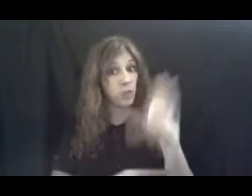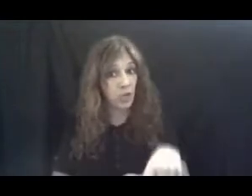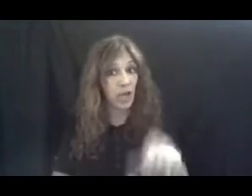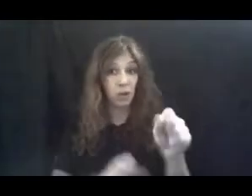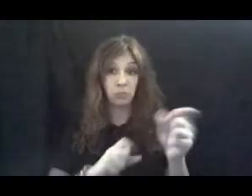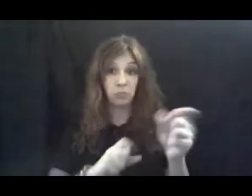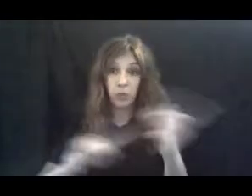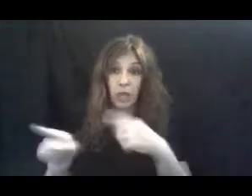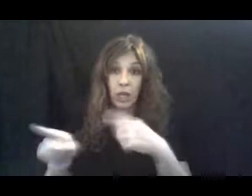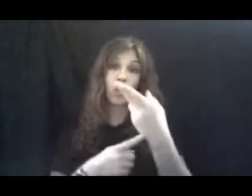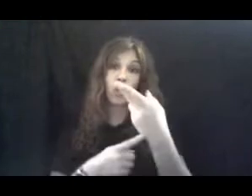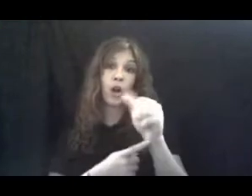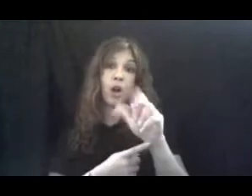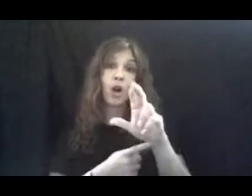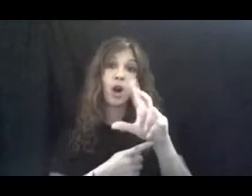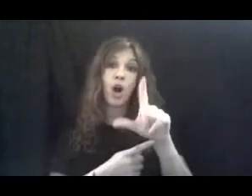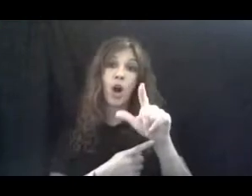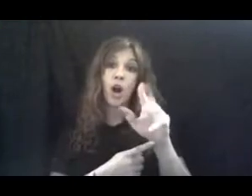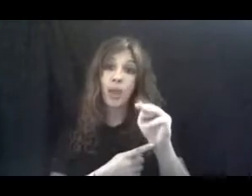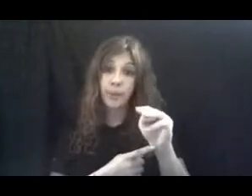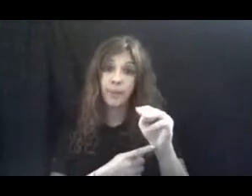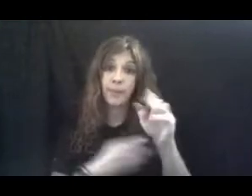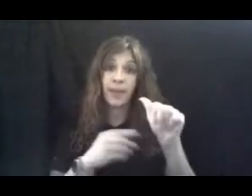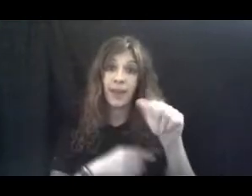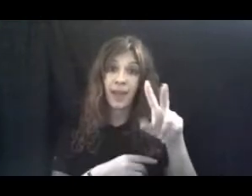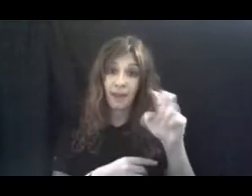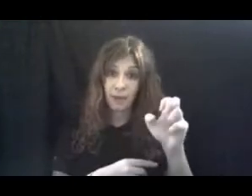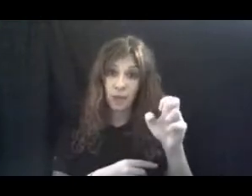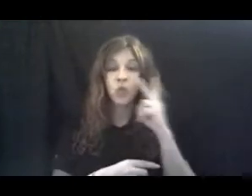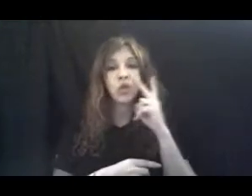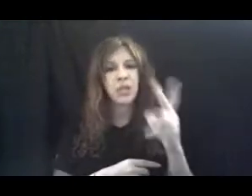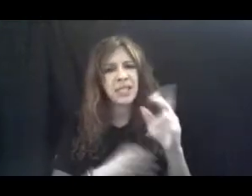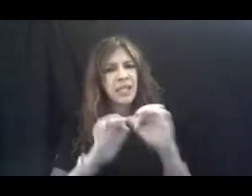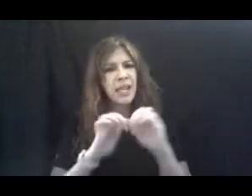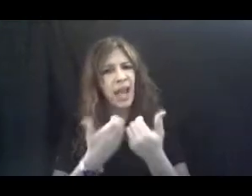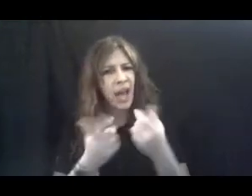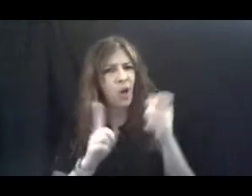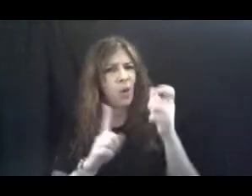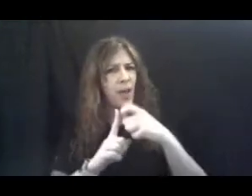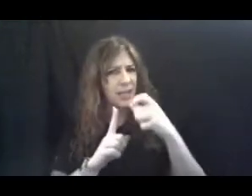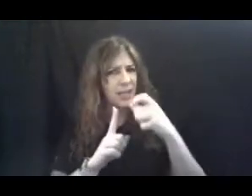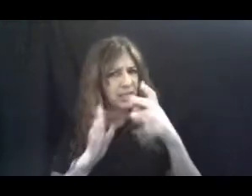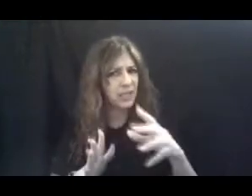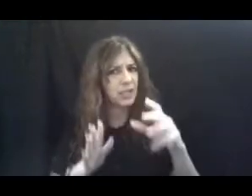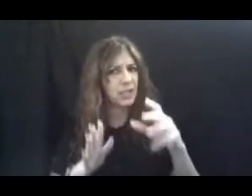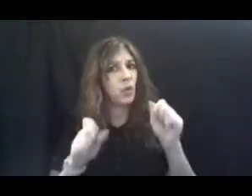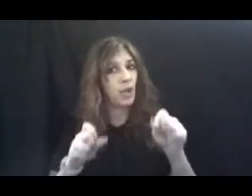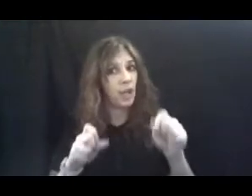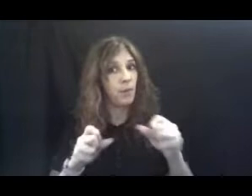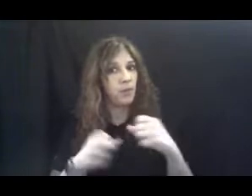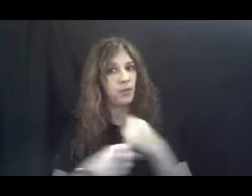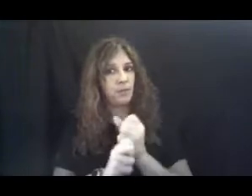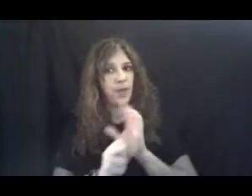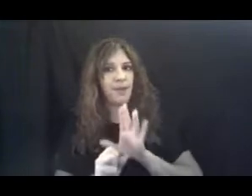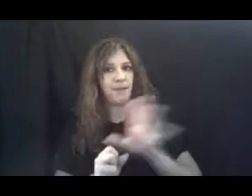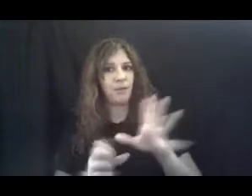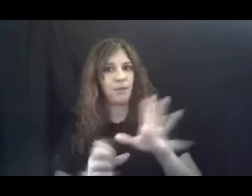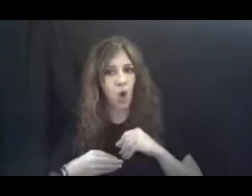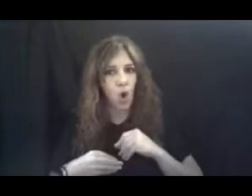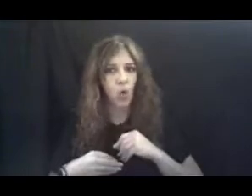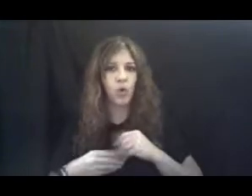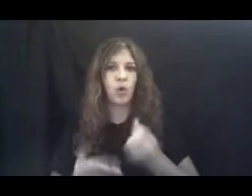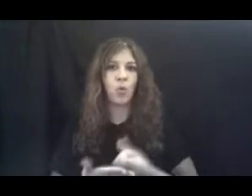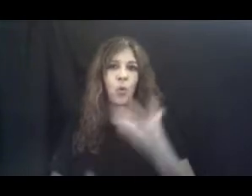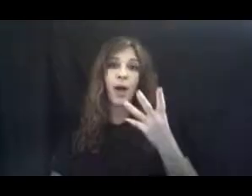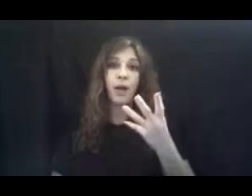down Harlem Avenue and see the way that Palestinians have been able to make a home for themselves in Chicago. And a lot of that wealth came from communities like this